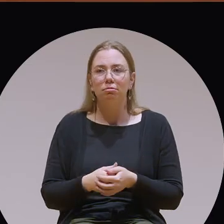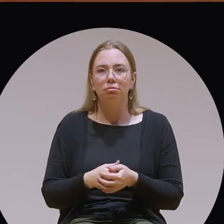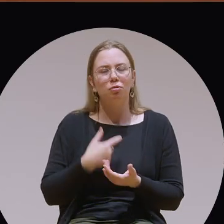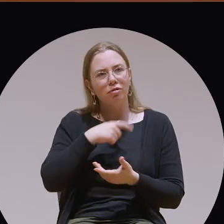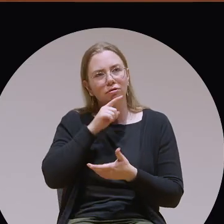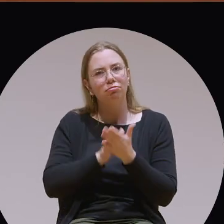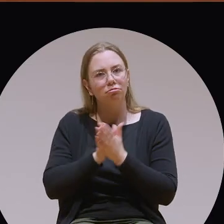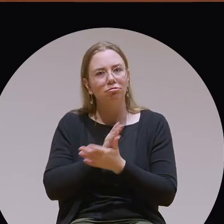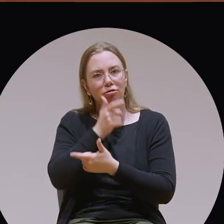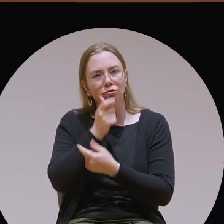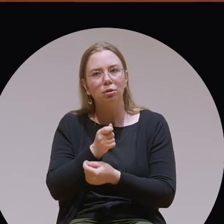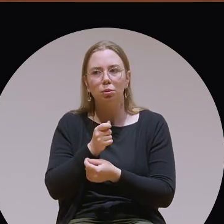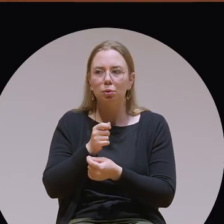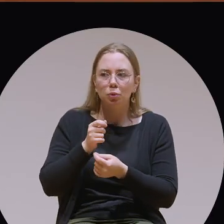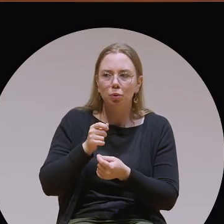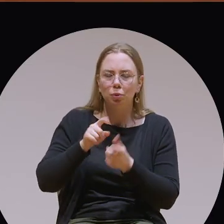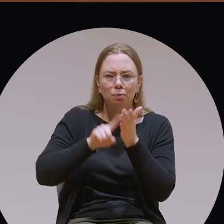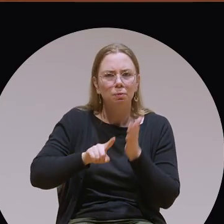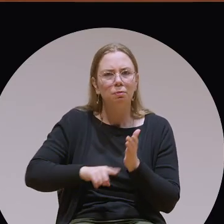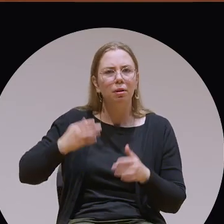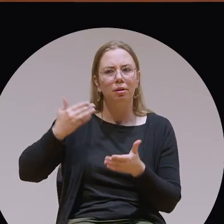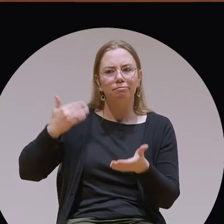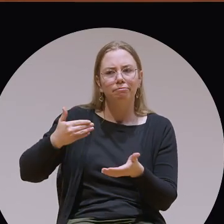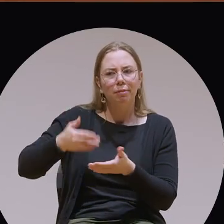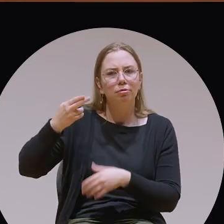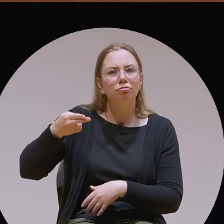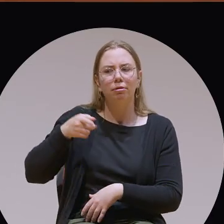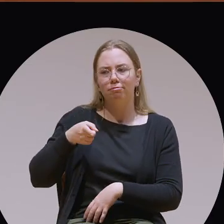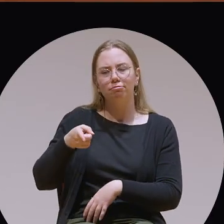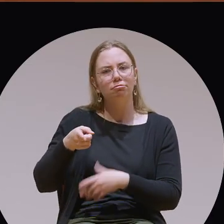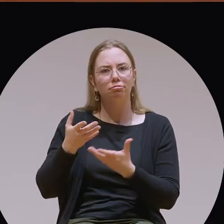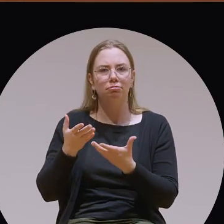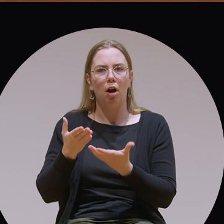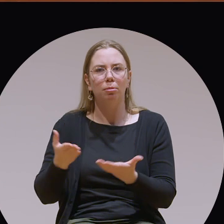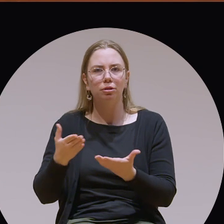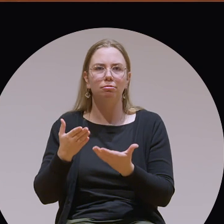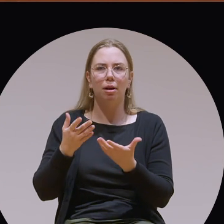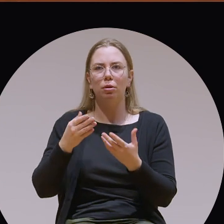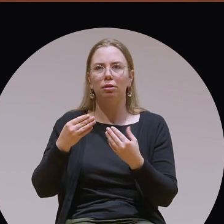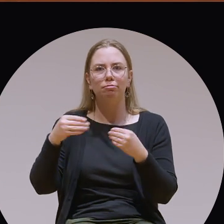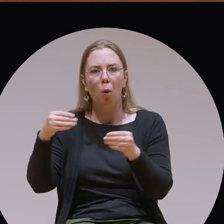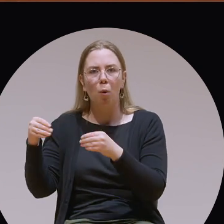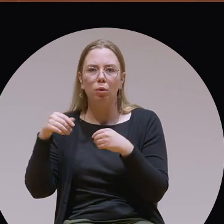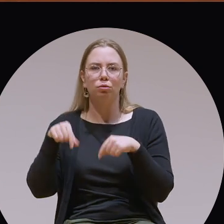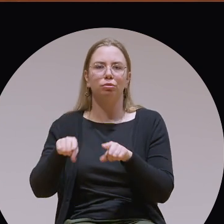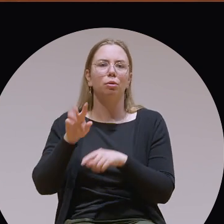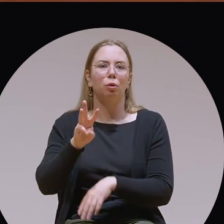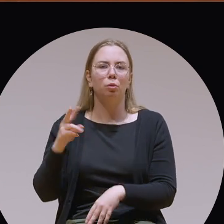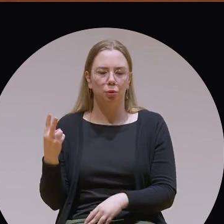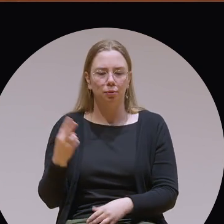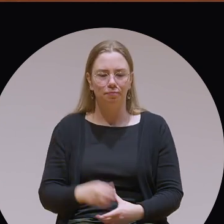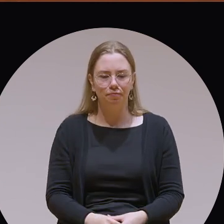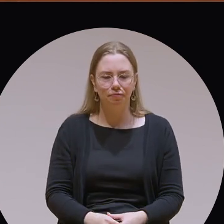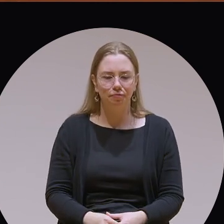of objects displaced in World War II. I'm showing you this slide because this is one of the historic directors